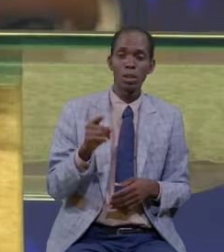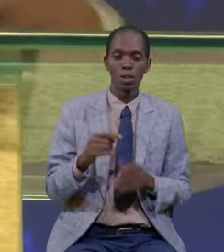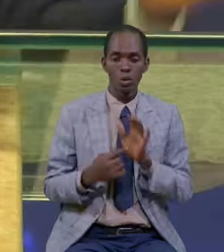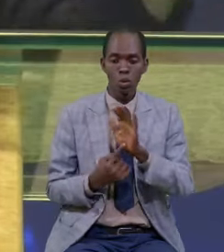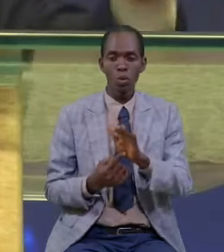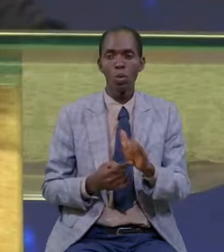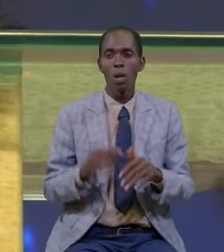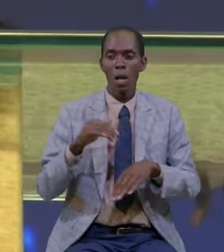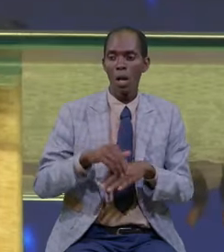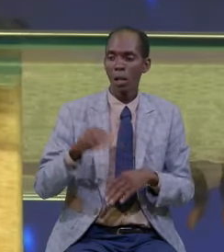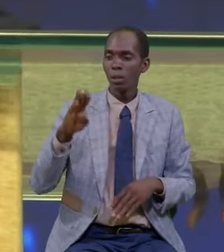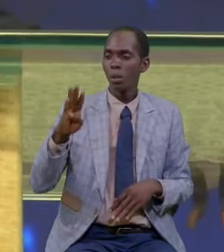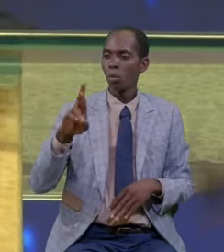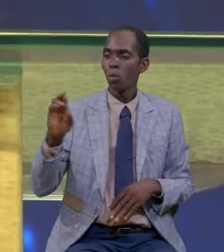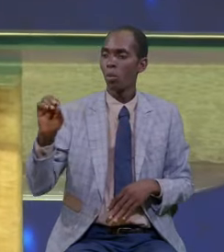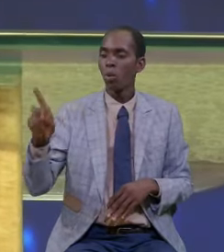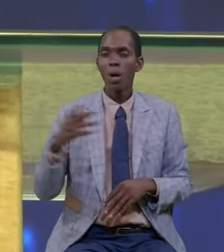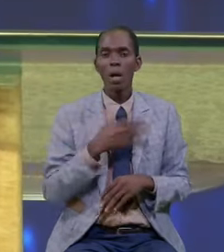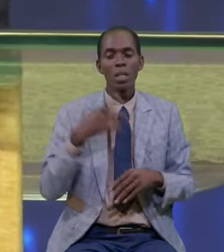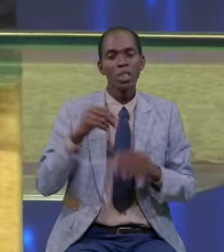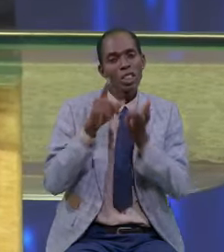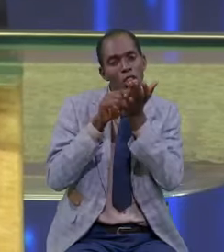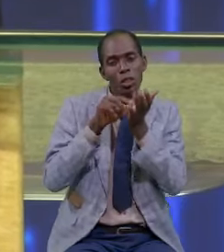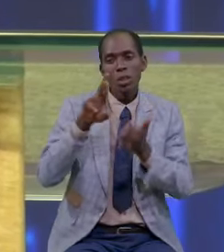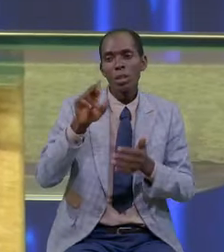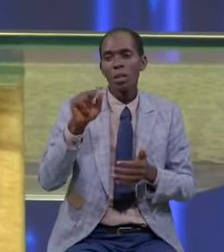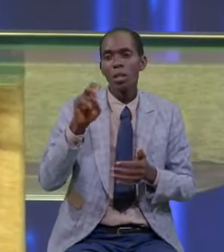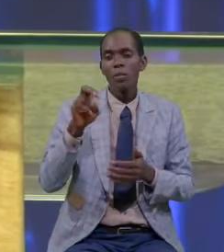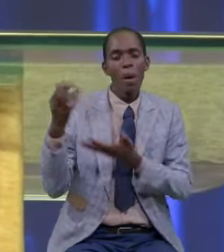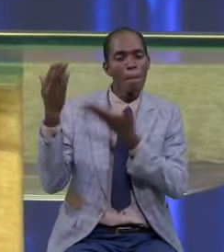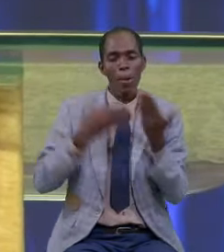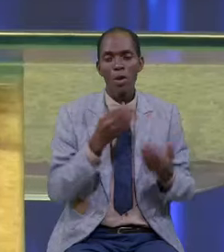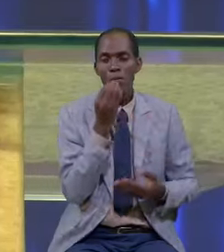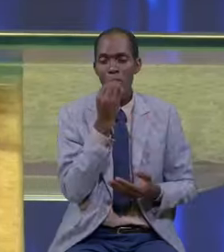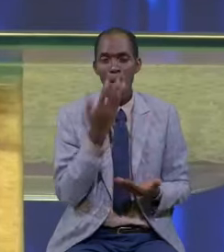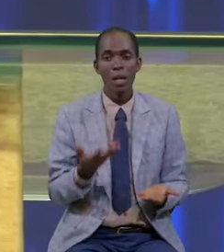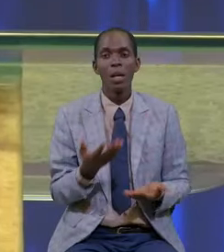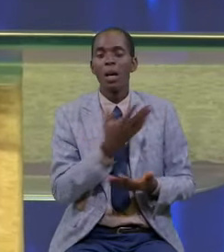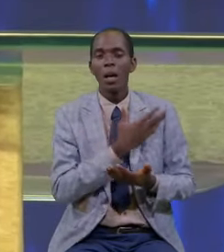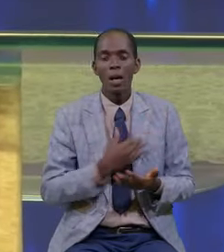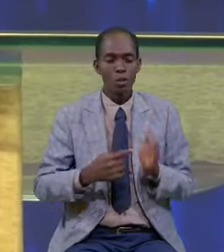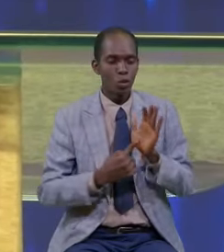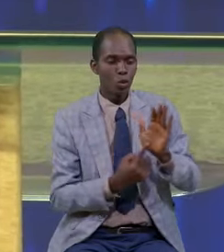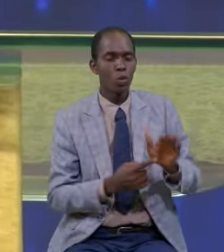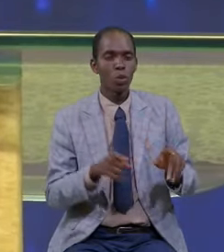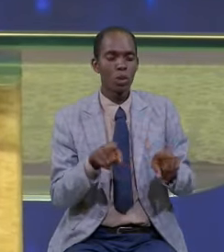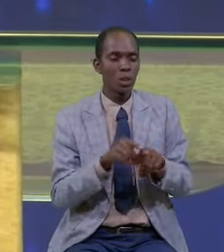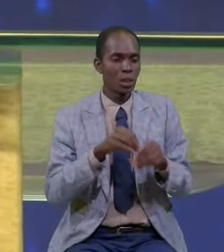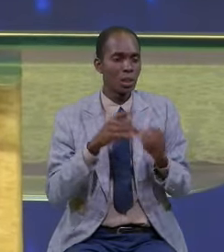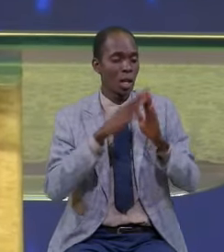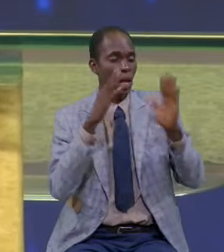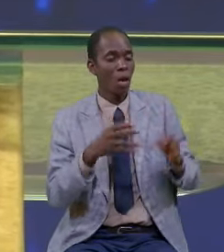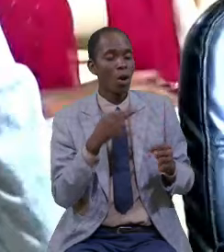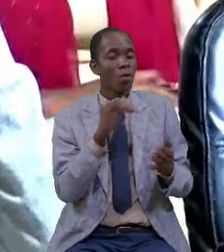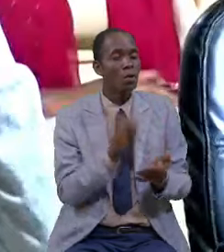the ravens came and they brought food. And showed up in the house of that, a widow that was